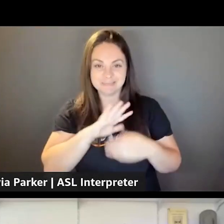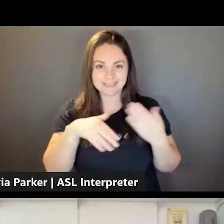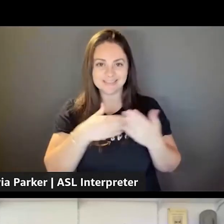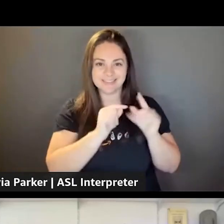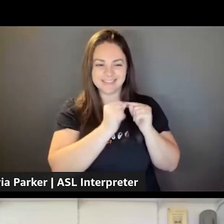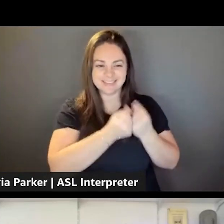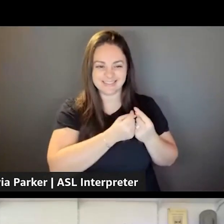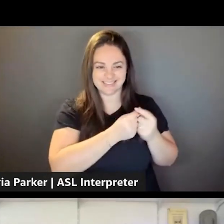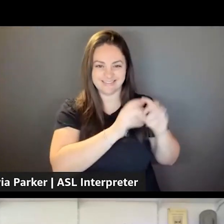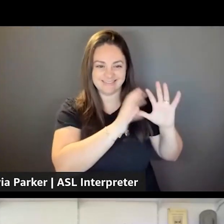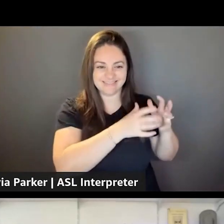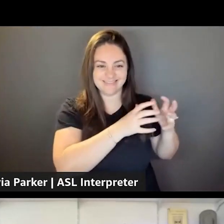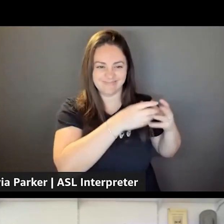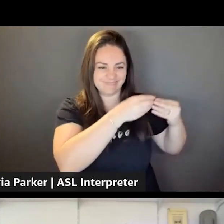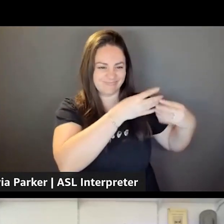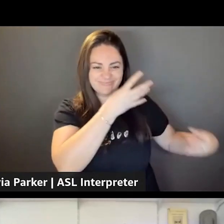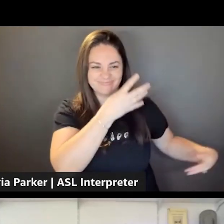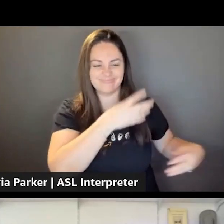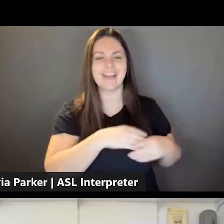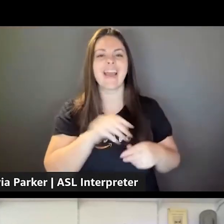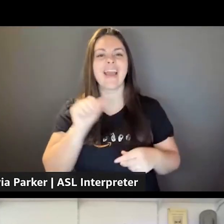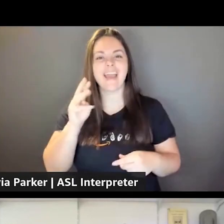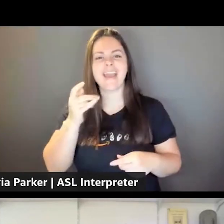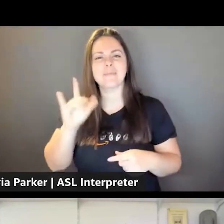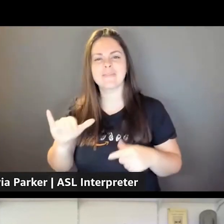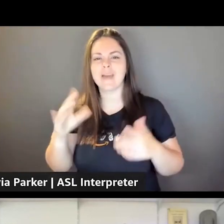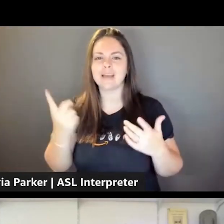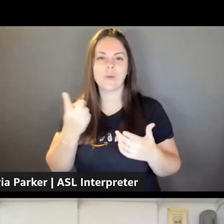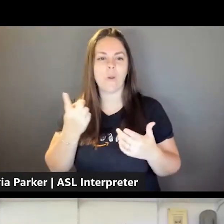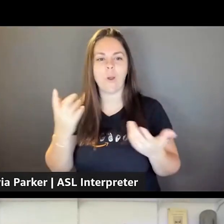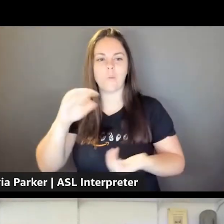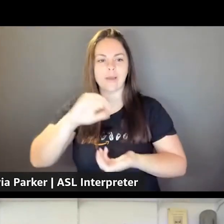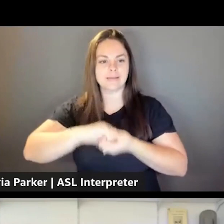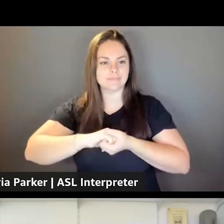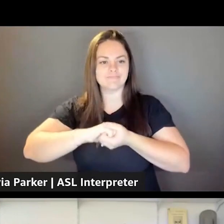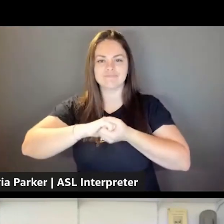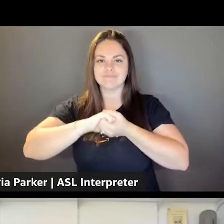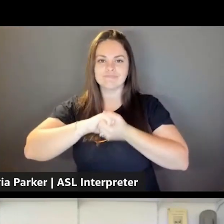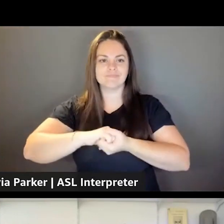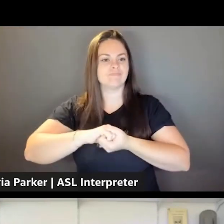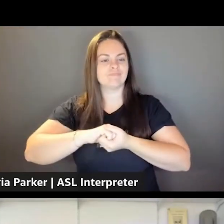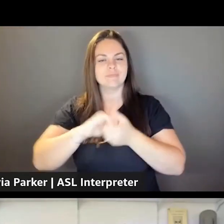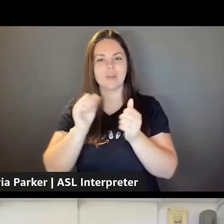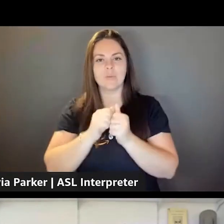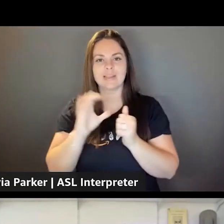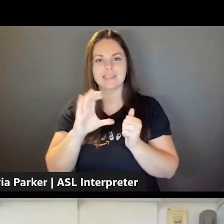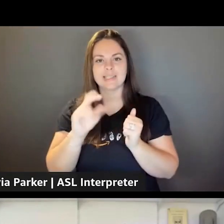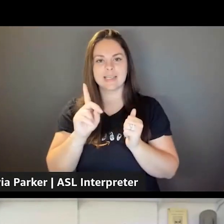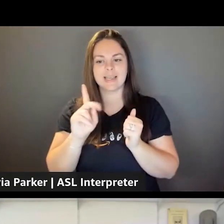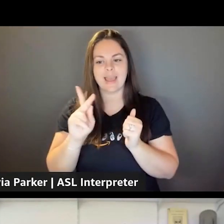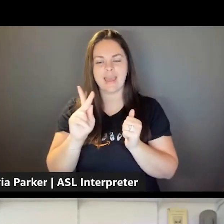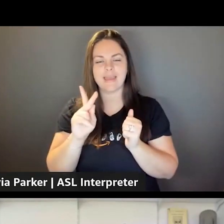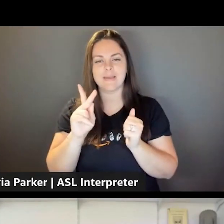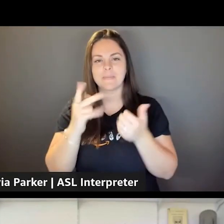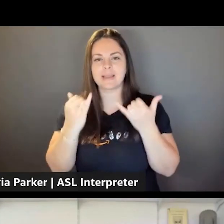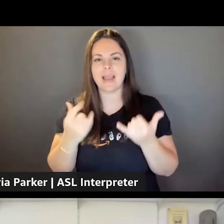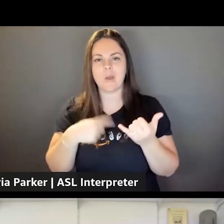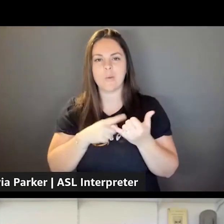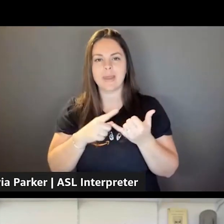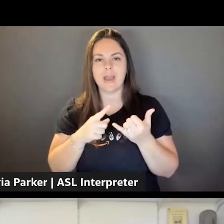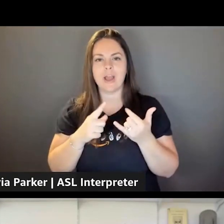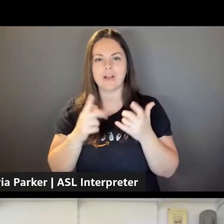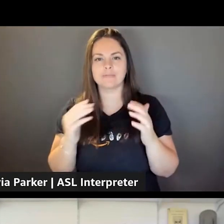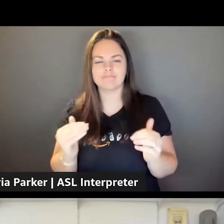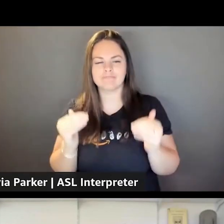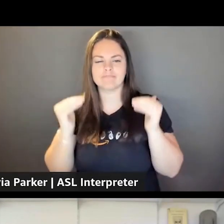Amplify has always shook hands with the CDK, but now we're making that partnership a little bit further, and it's more of like a hug now.